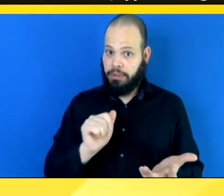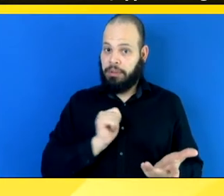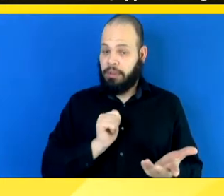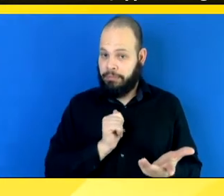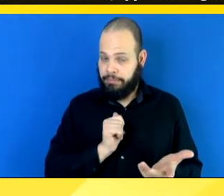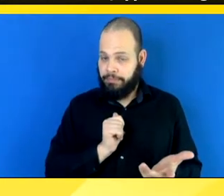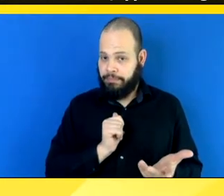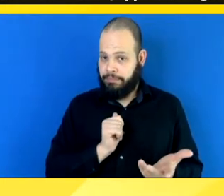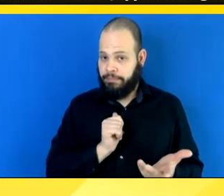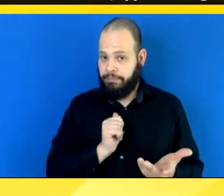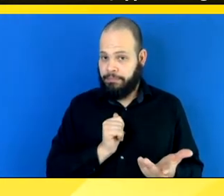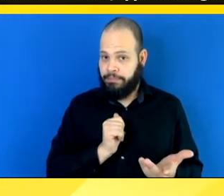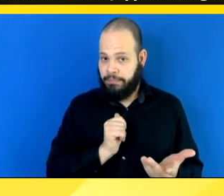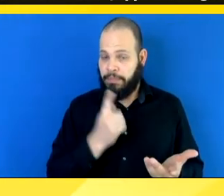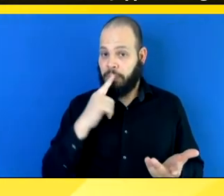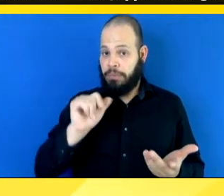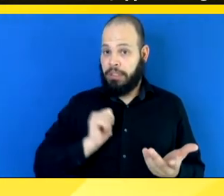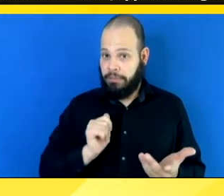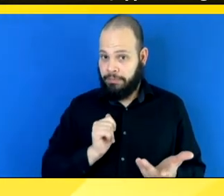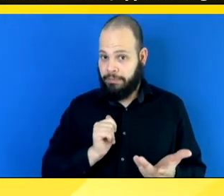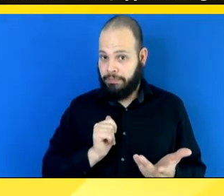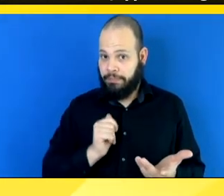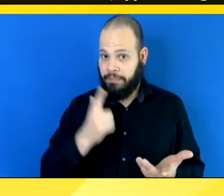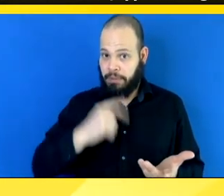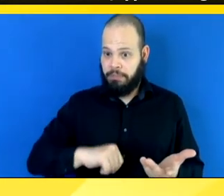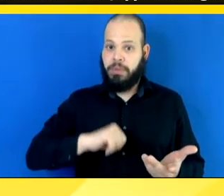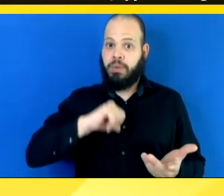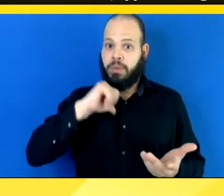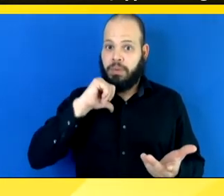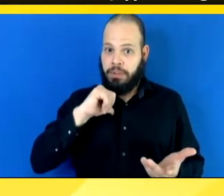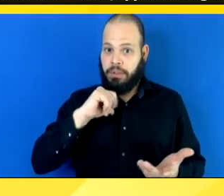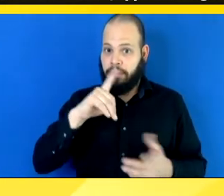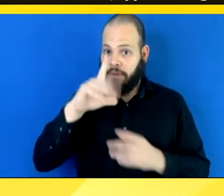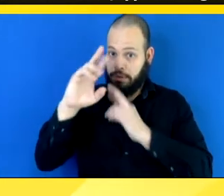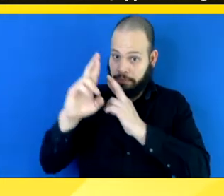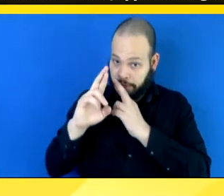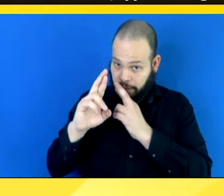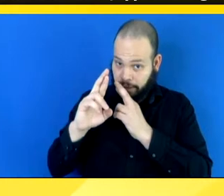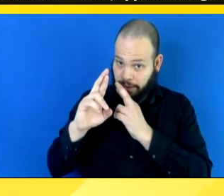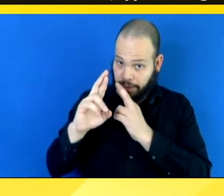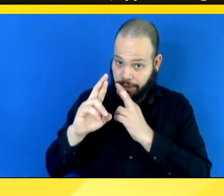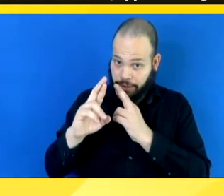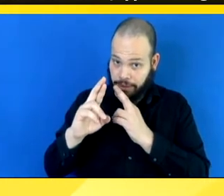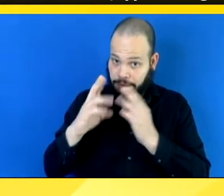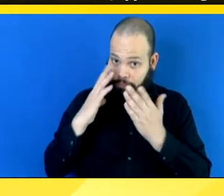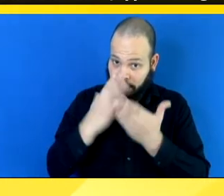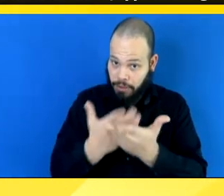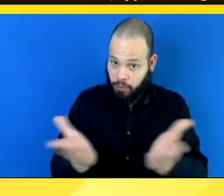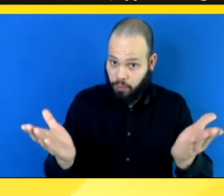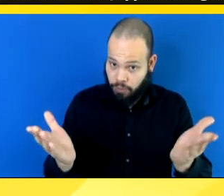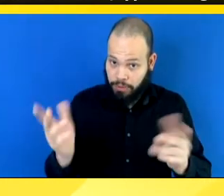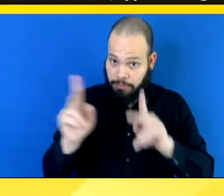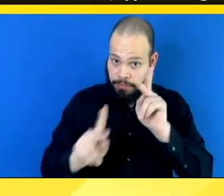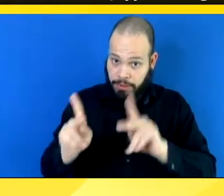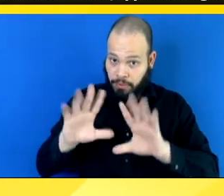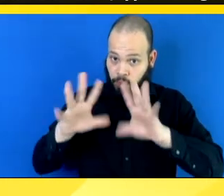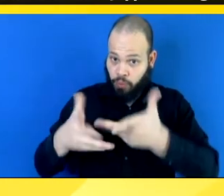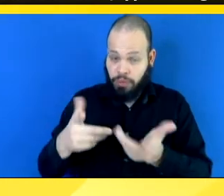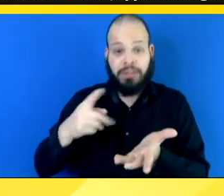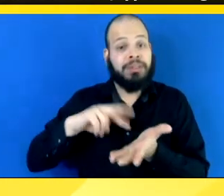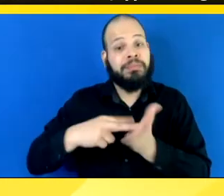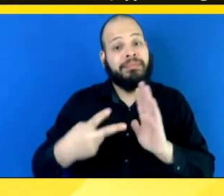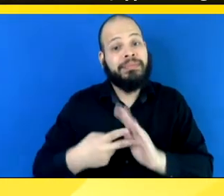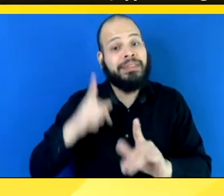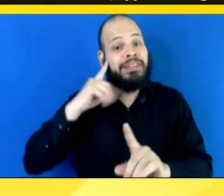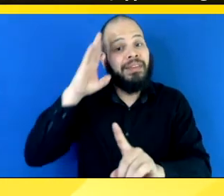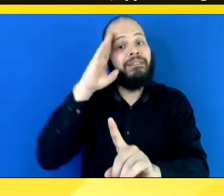for dignity, we're doing it for respect, we're doing it for humanity, and for the next group of workers that come along, so that the battle that they fight will not